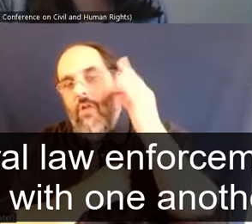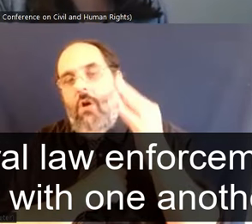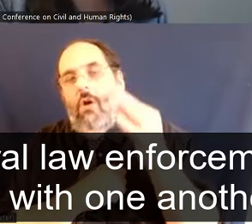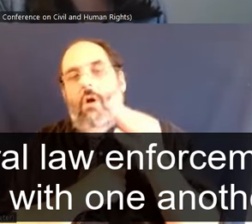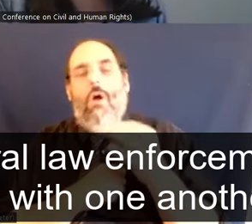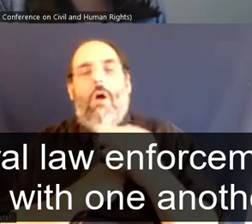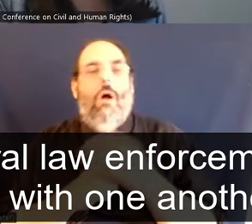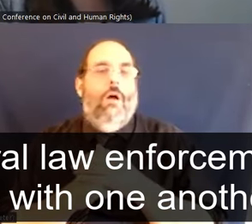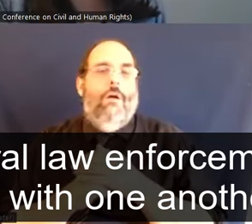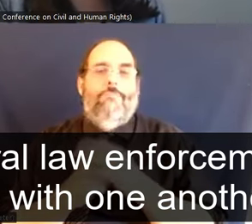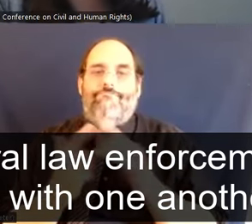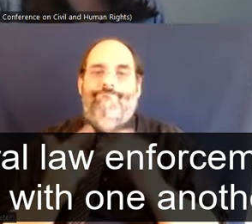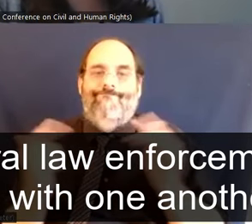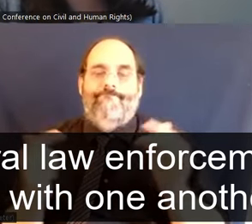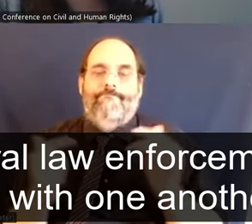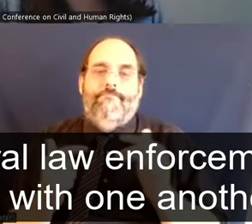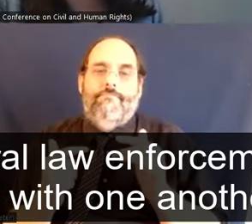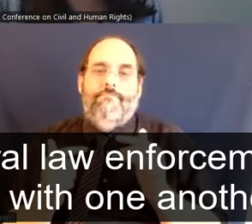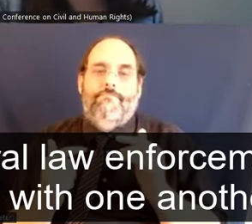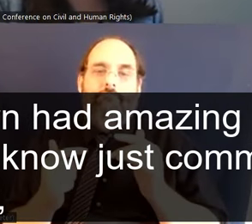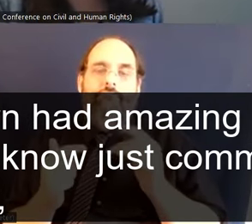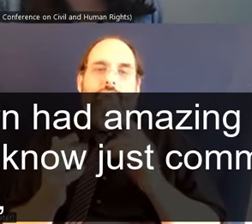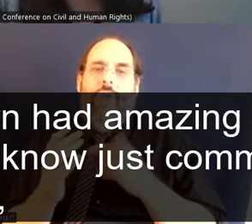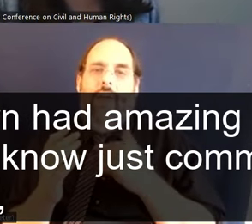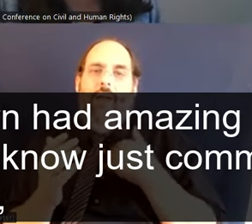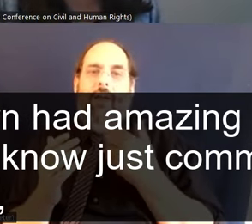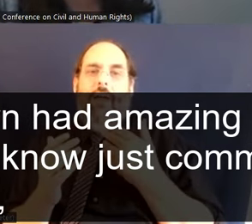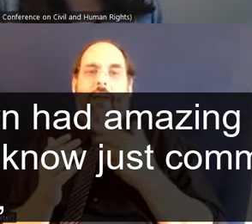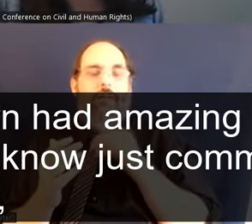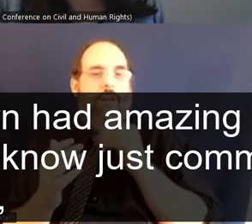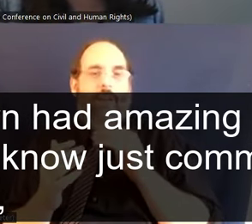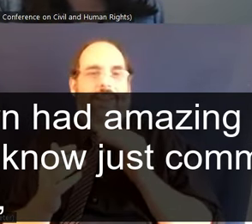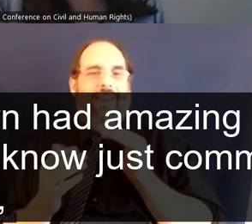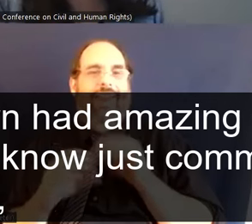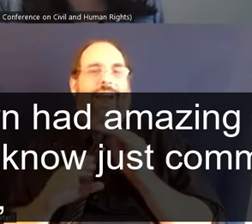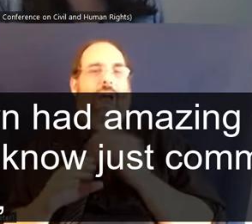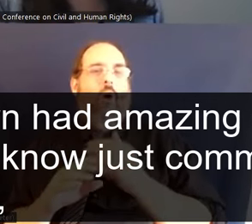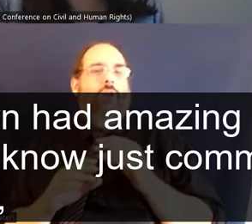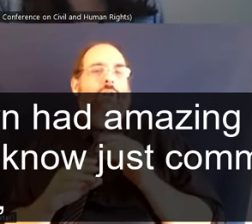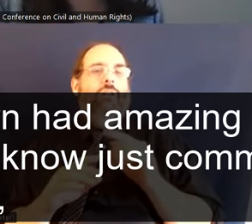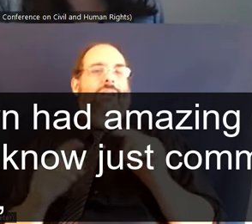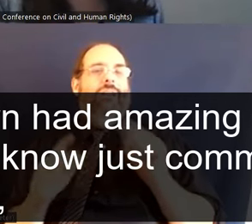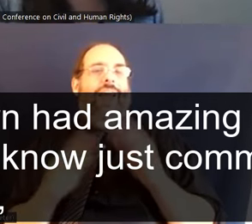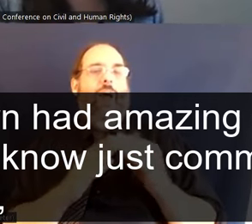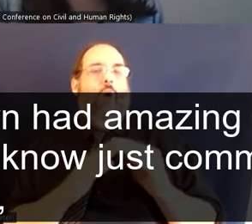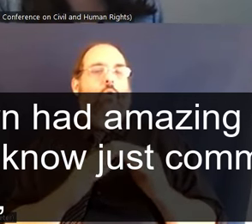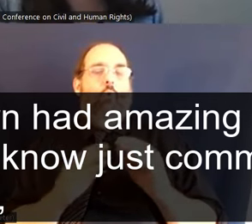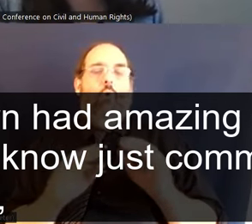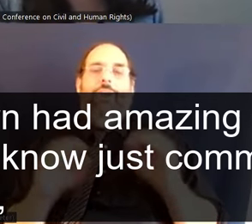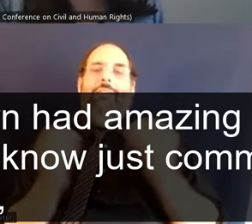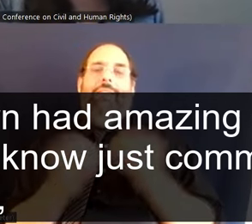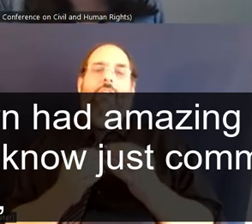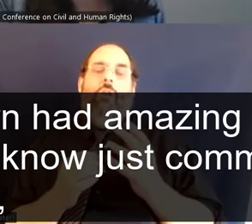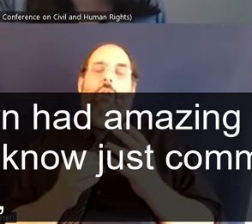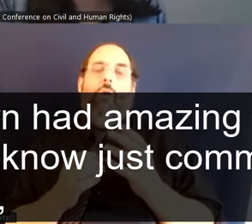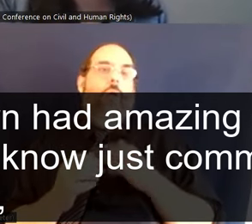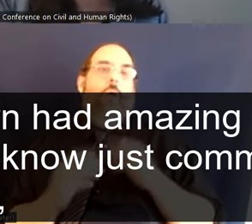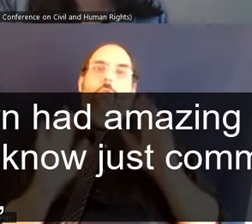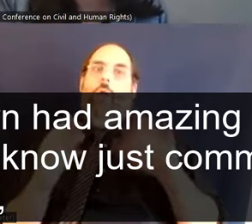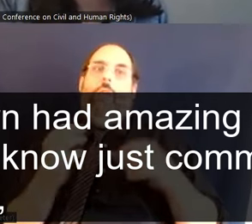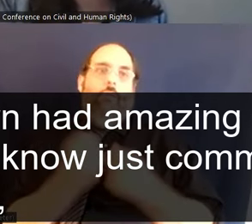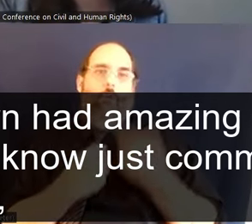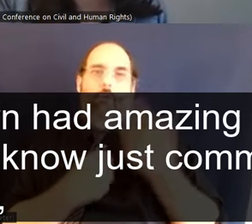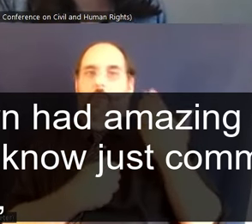another. We had, Not in Our Town had amazing support over the years